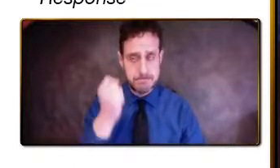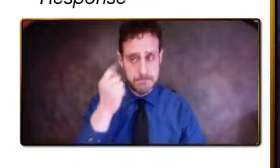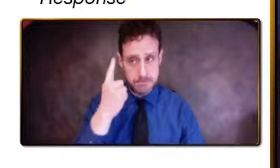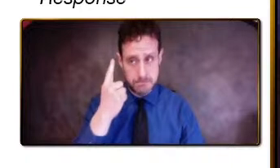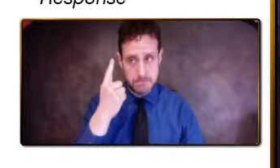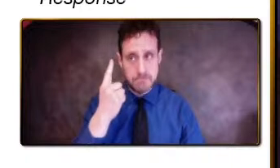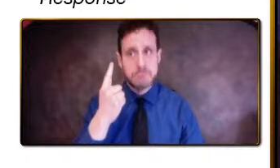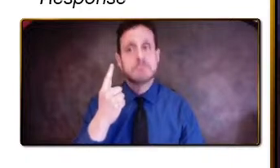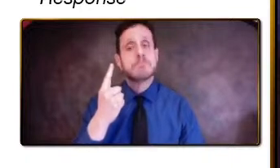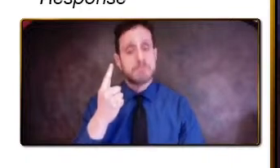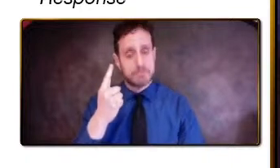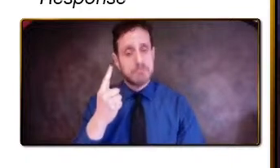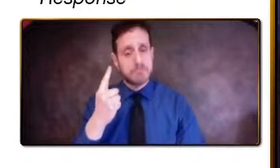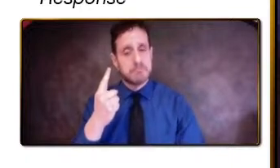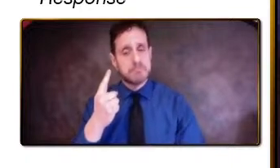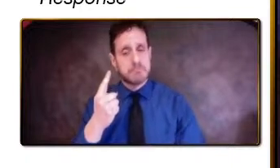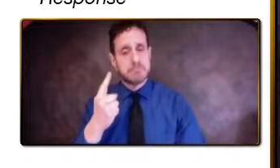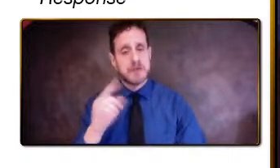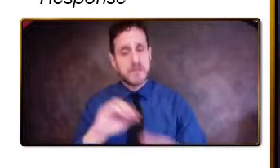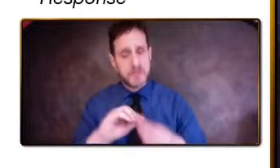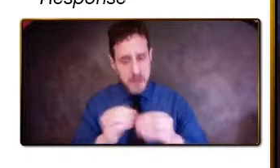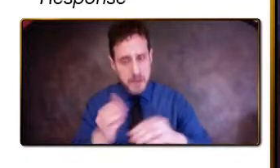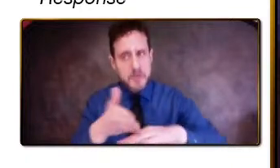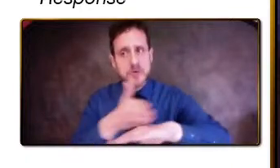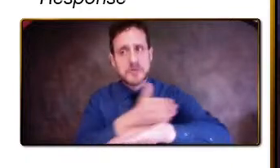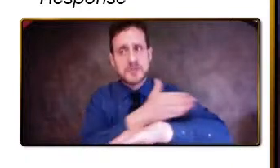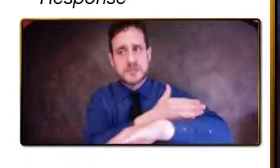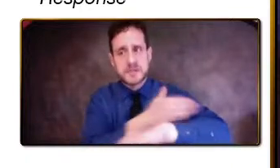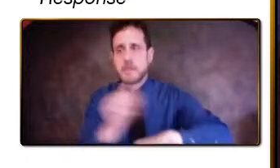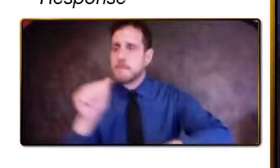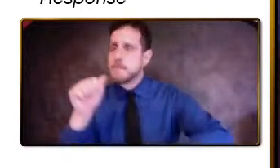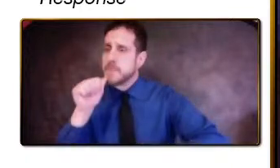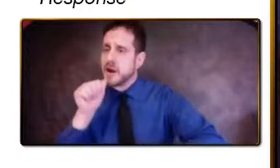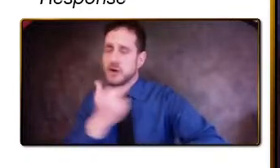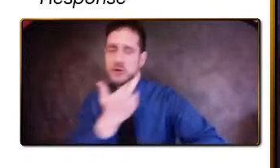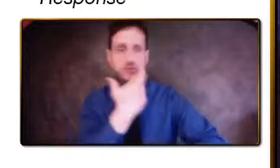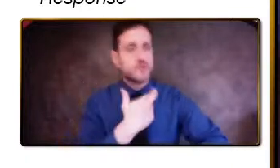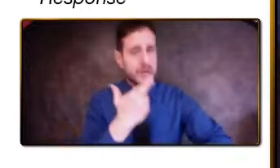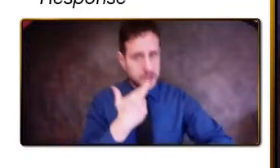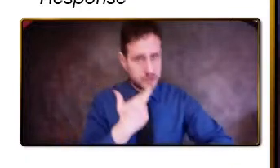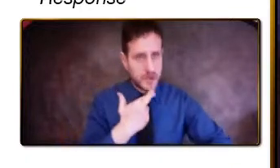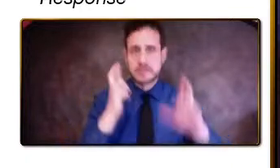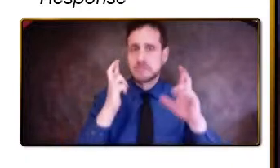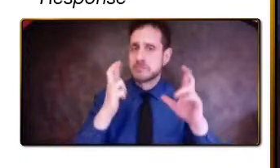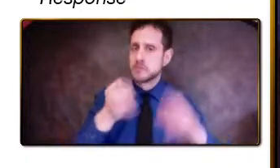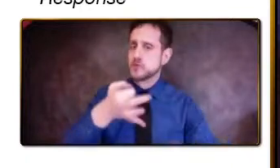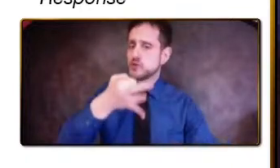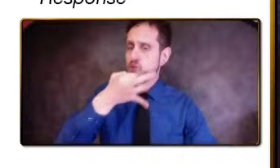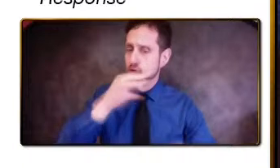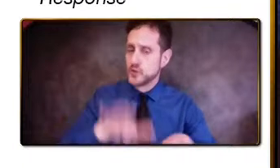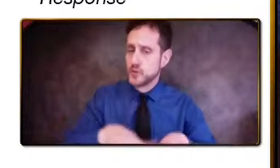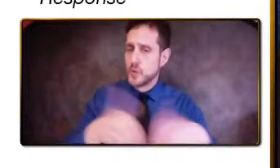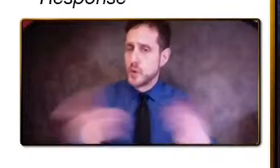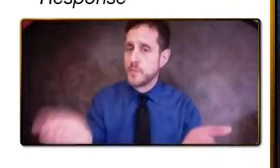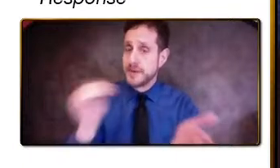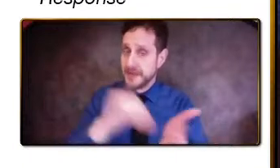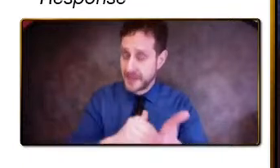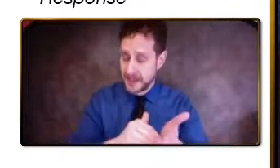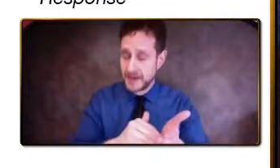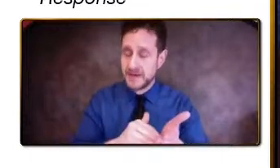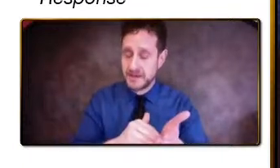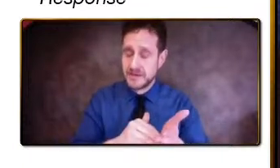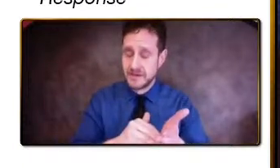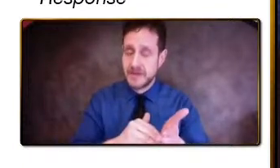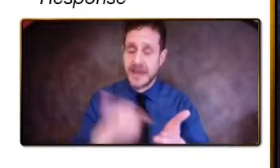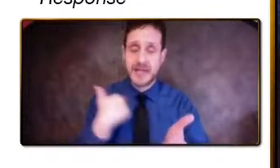right direction, and that bars and restaurants and other businesses will be able to reopen even more as we move down back toward